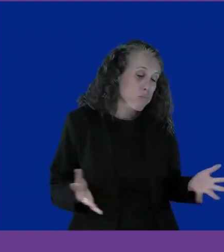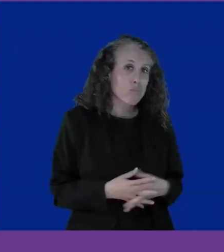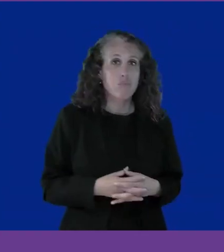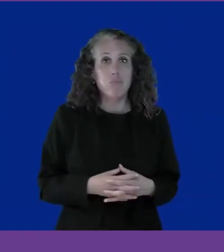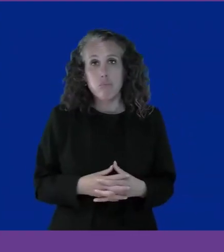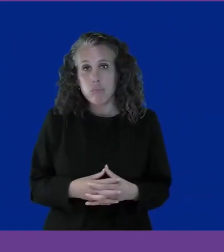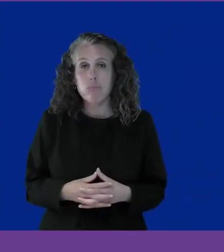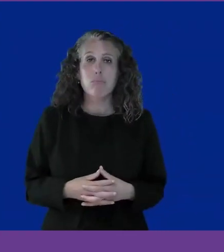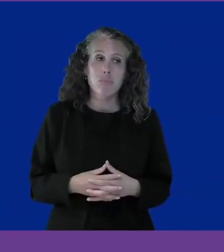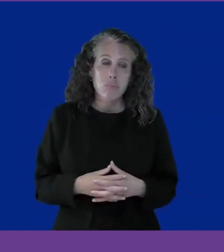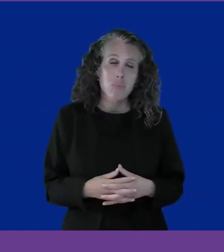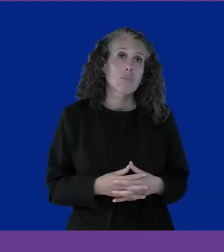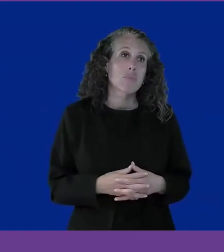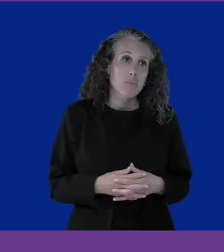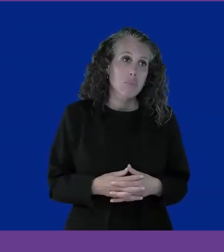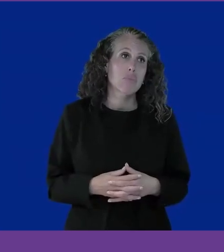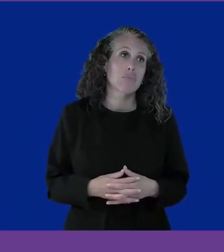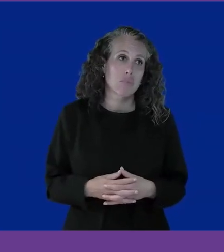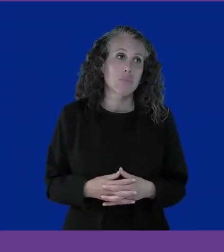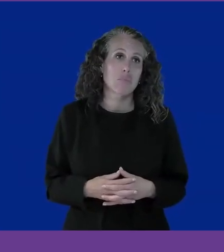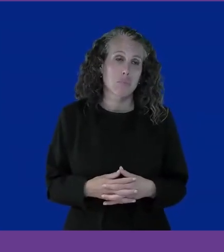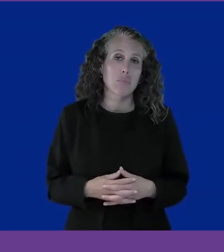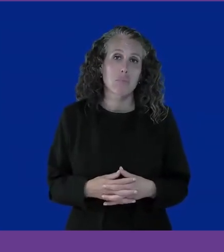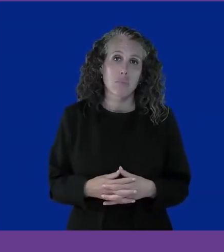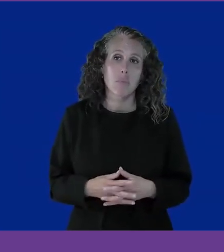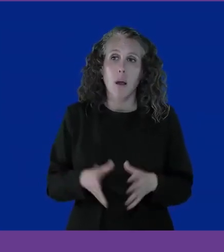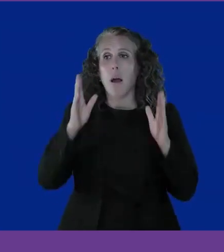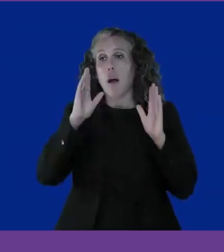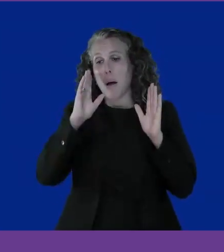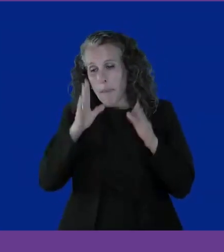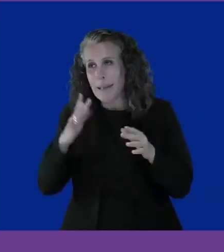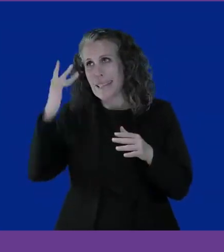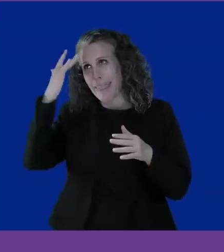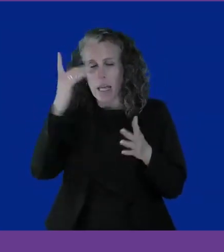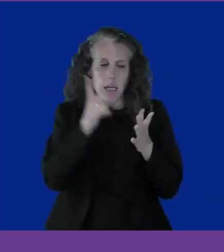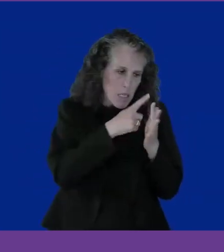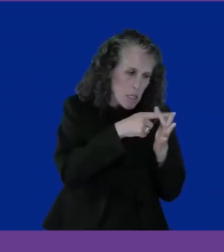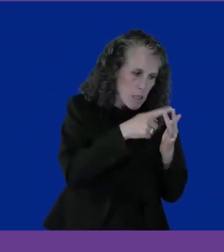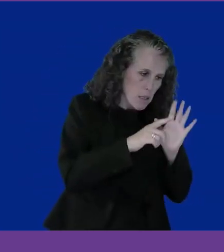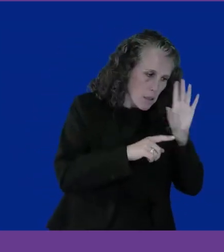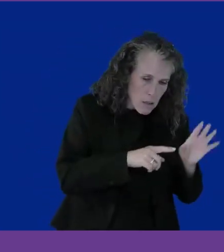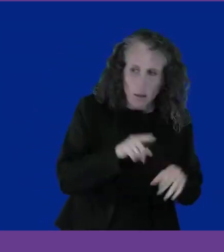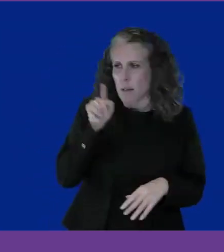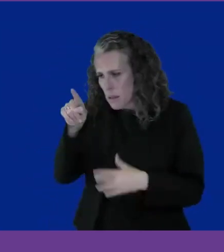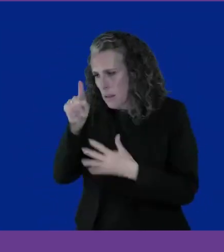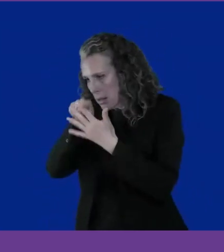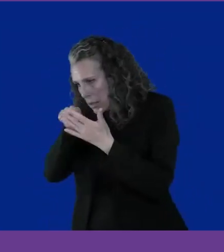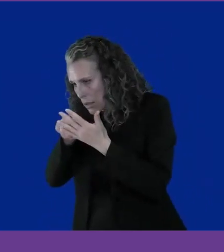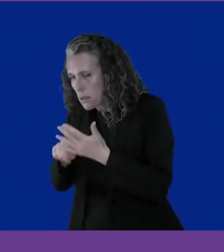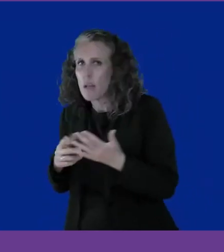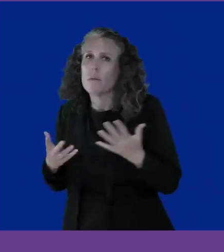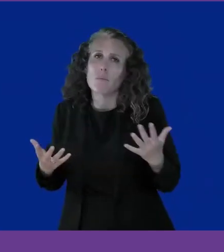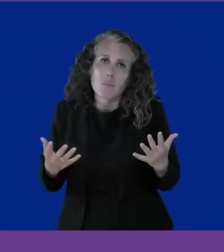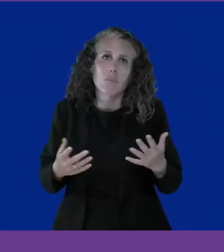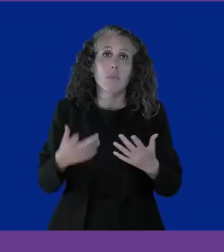And indeed, there are different vectors that go that for both as well. So not only